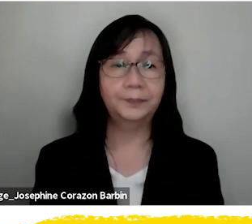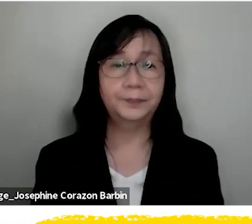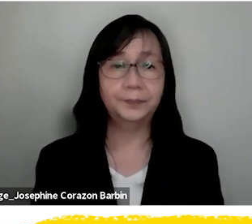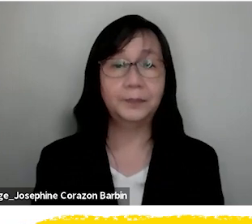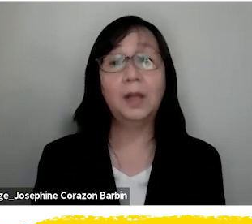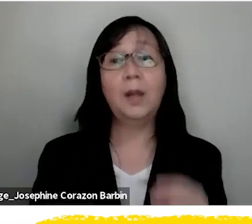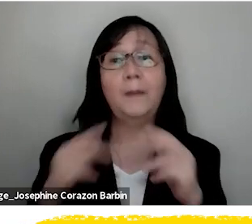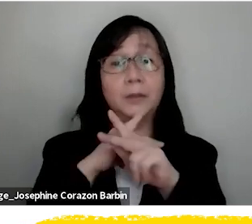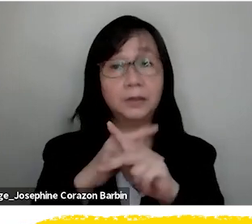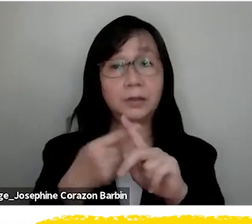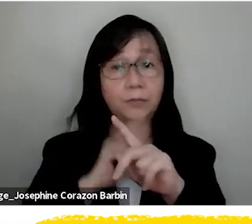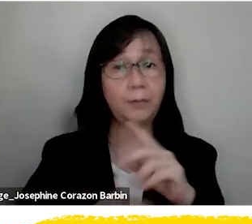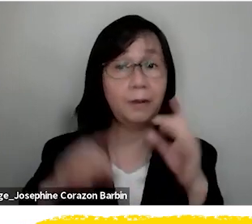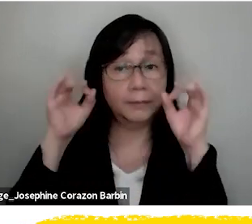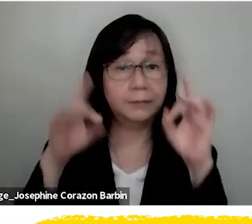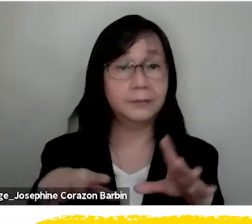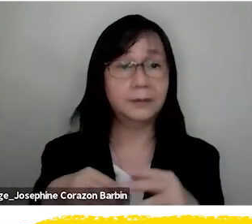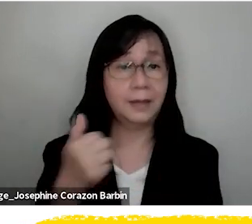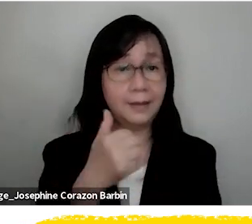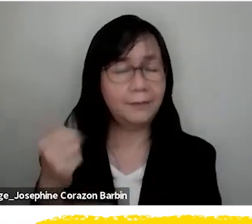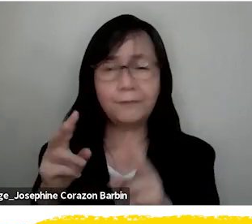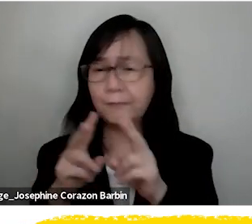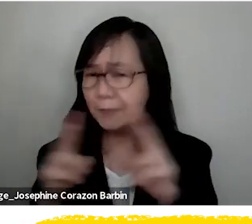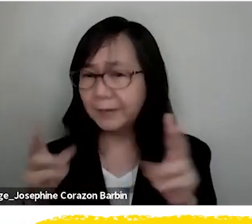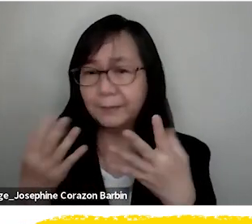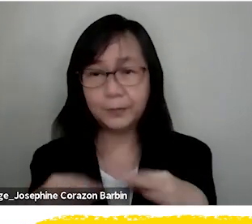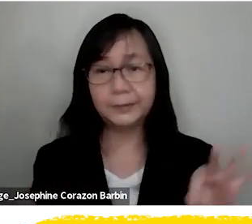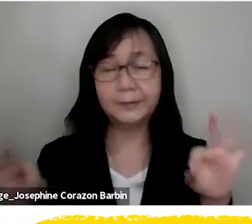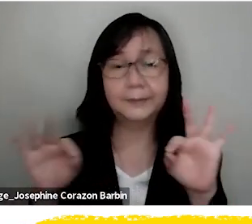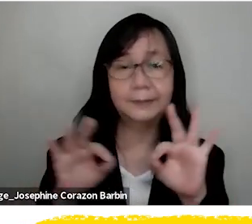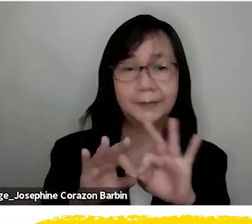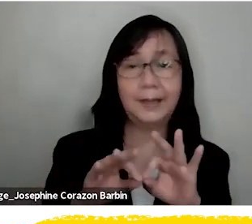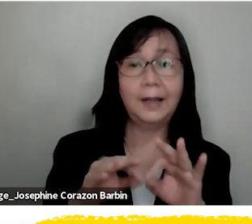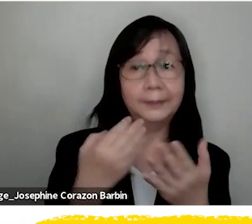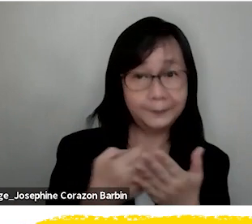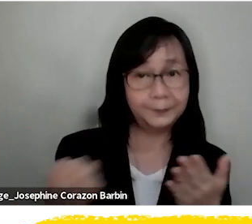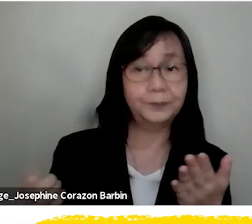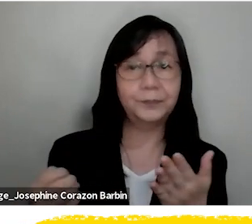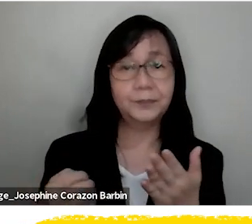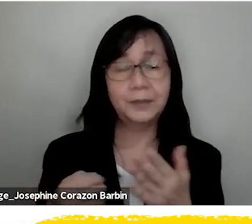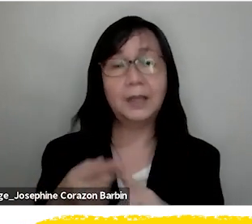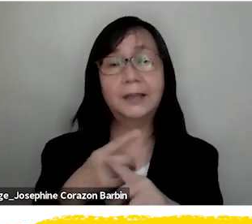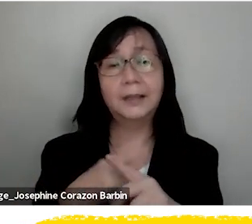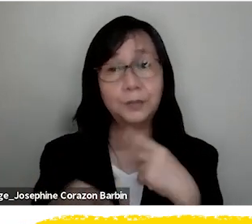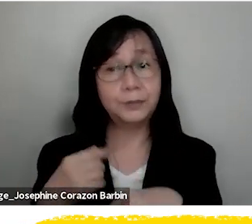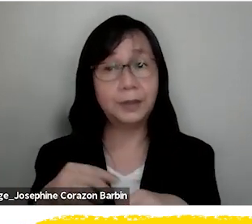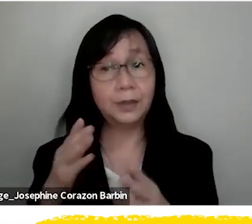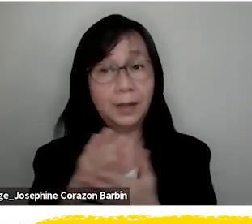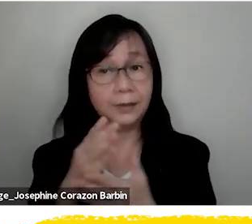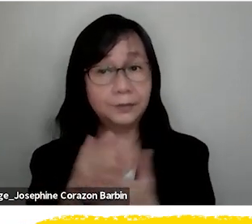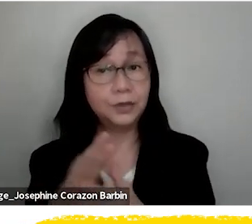Protection from harm, another very important element when it comes to the right of child human rights